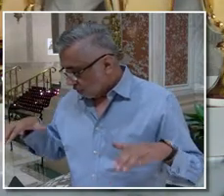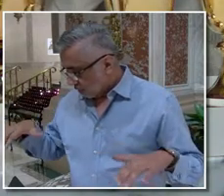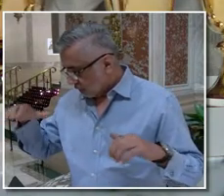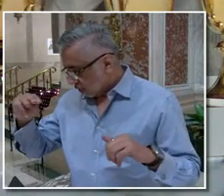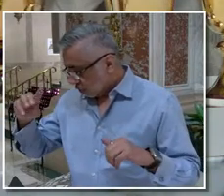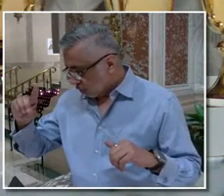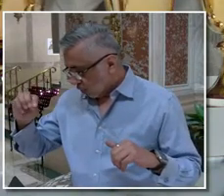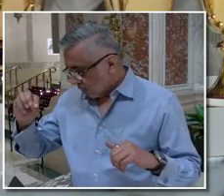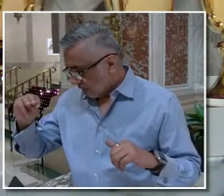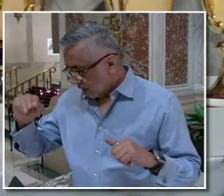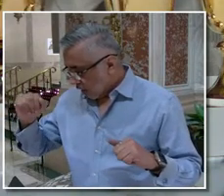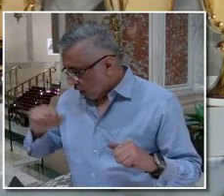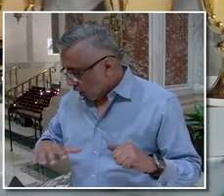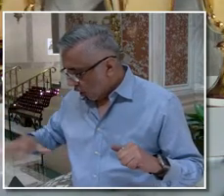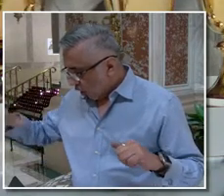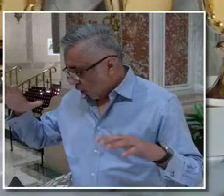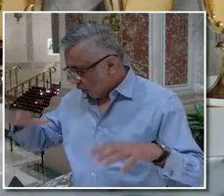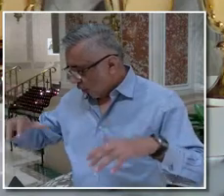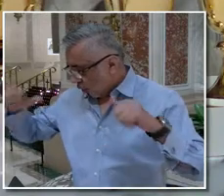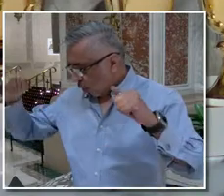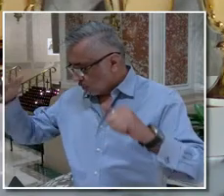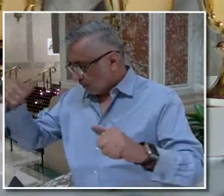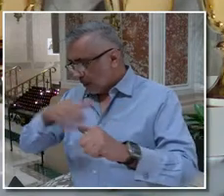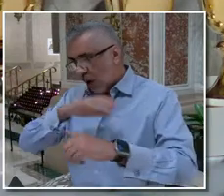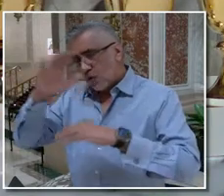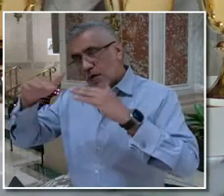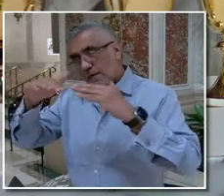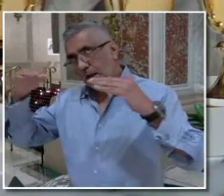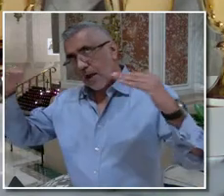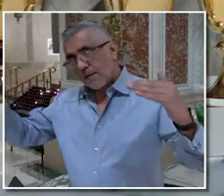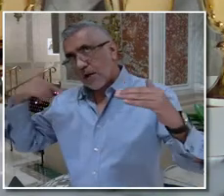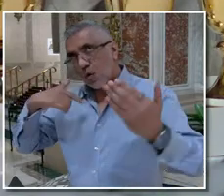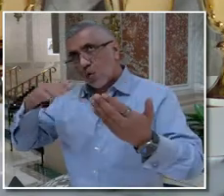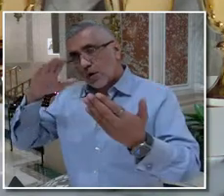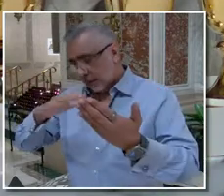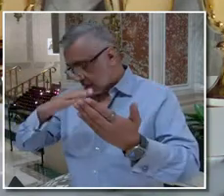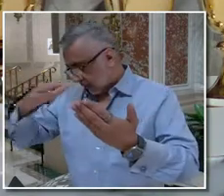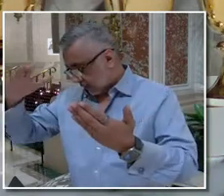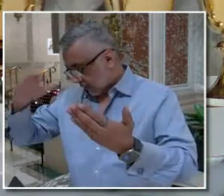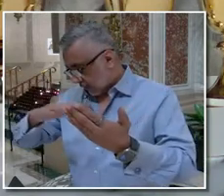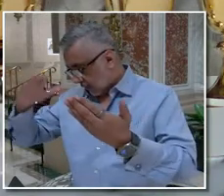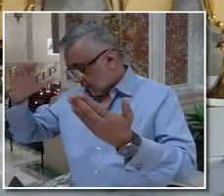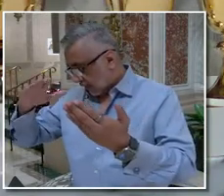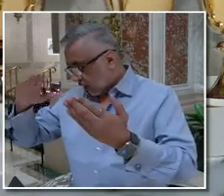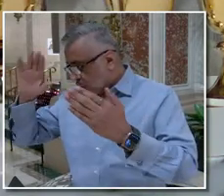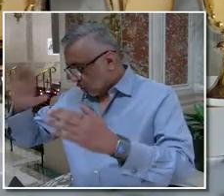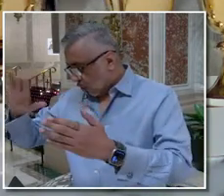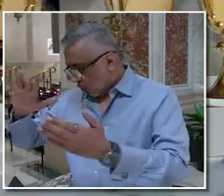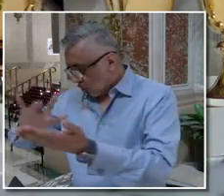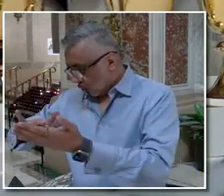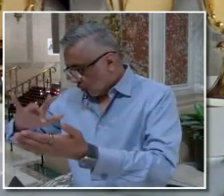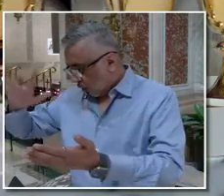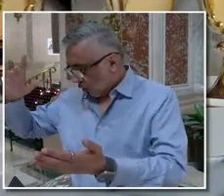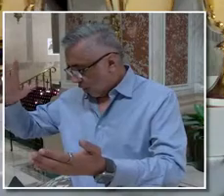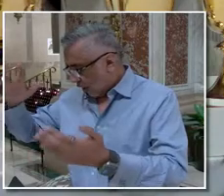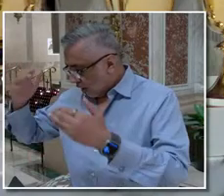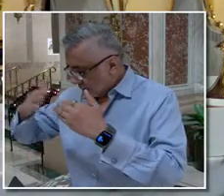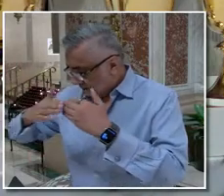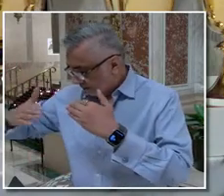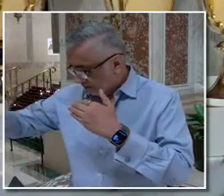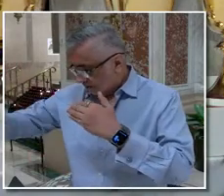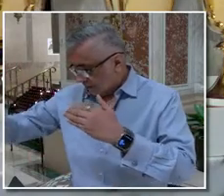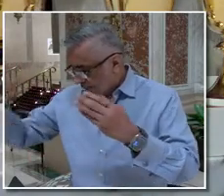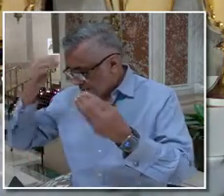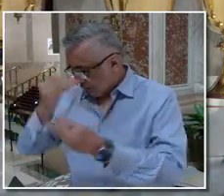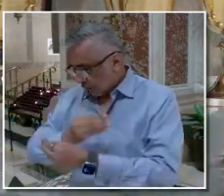and with all the hosts and powers of heaven, we sing the hymn of your glory, as without end we